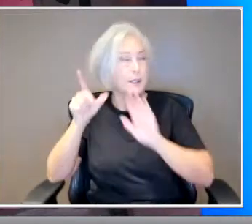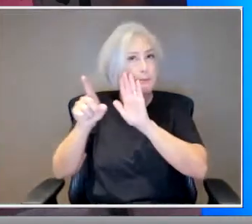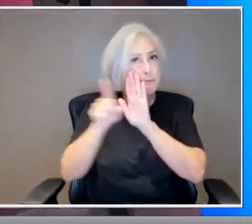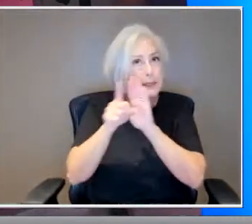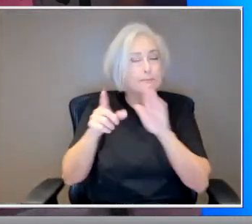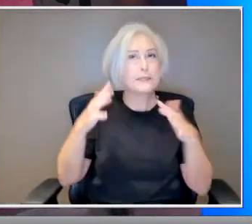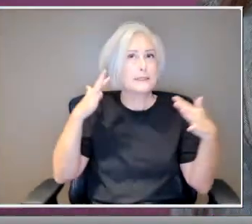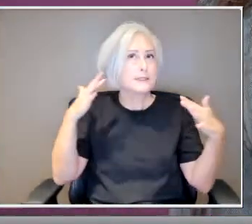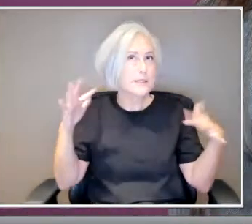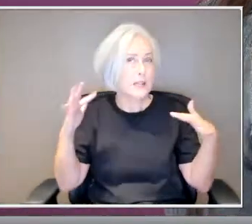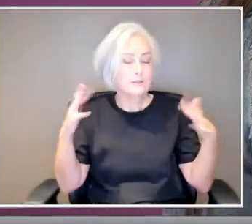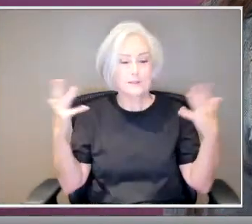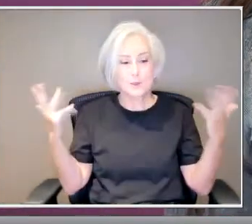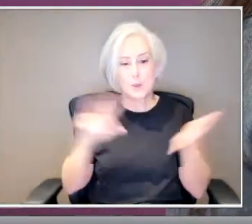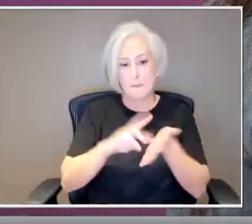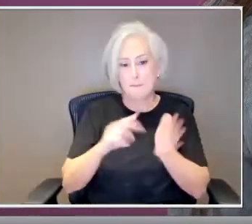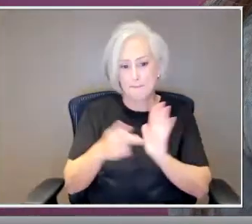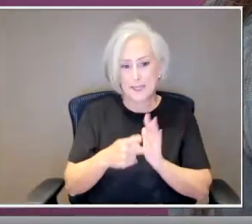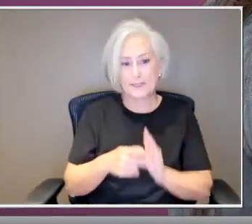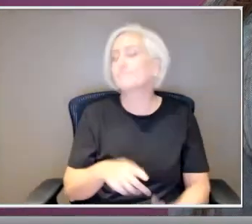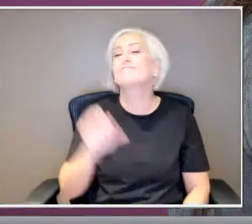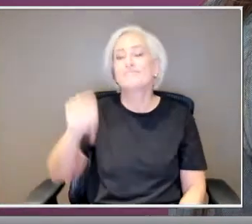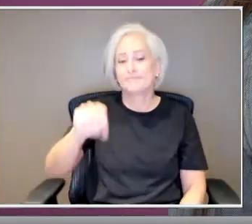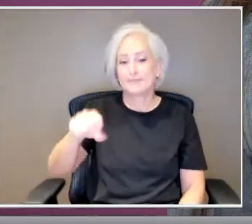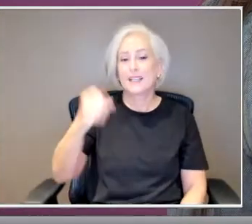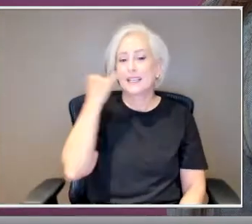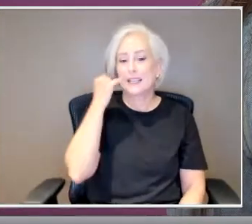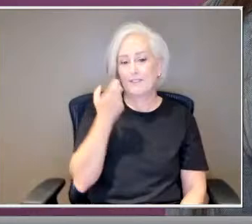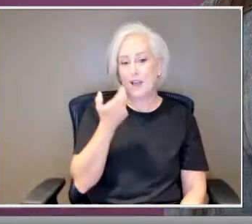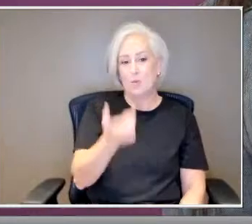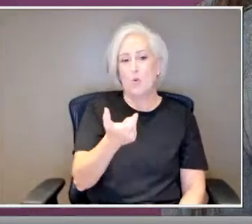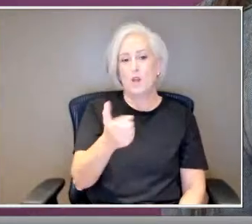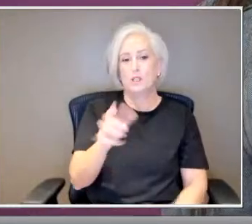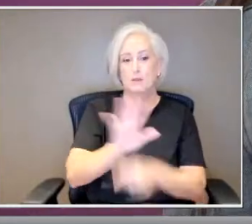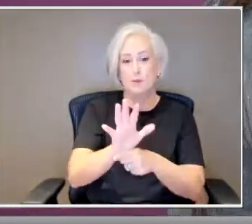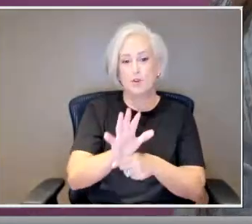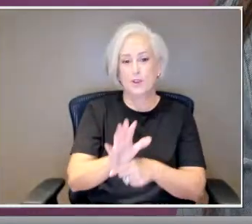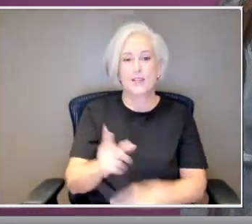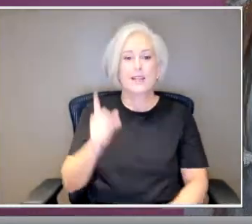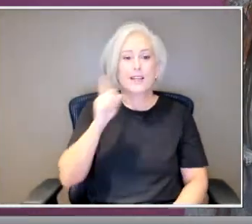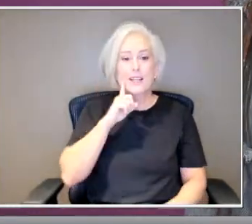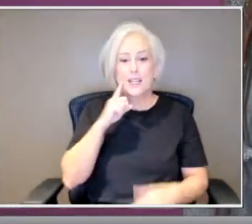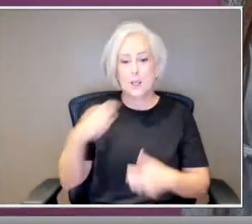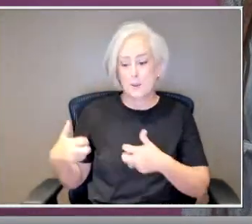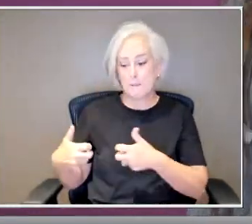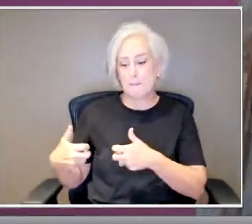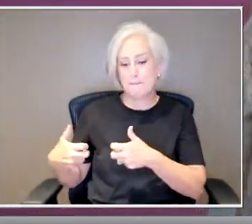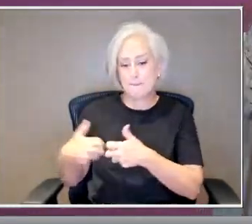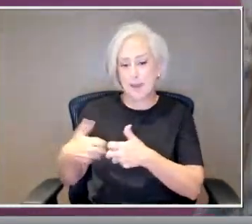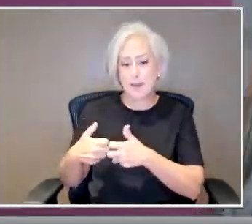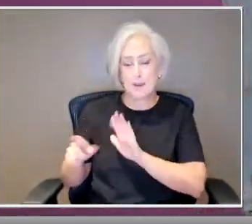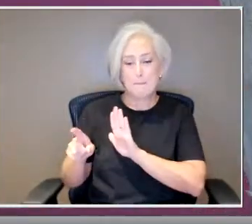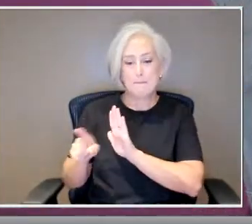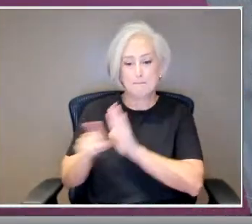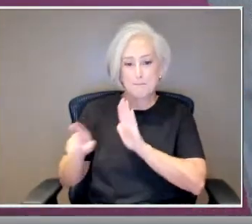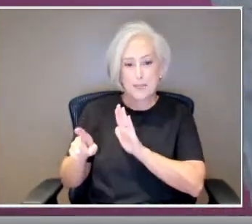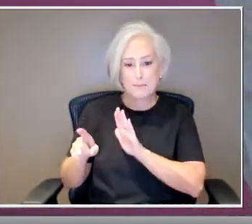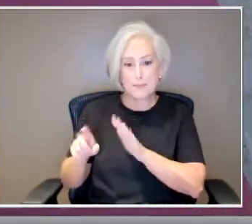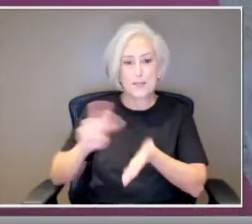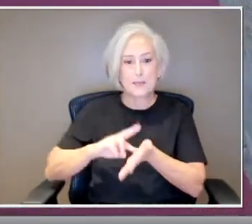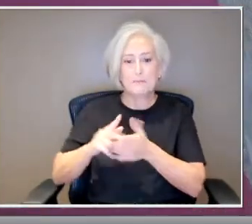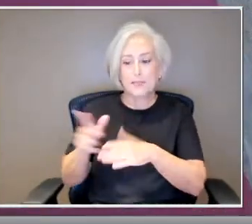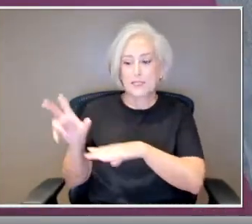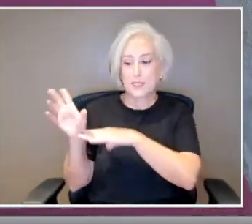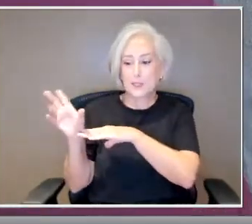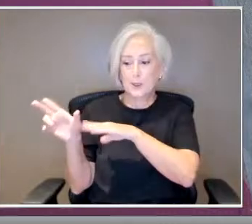so if I'm watching a movie or something and my bag is like beep, low battery, I turn around, my kids are already right